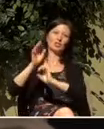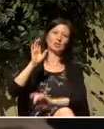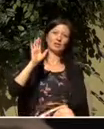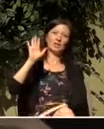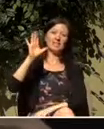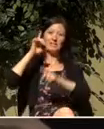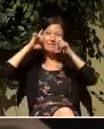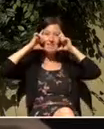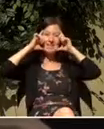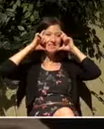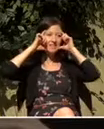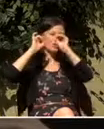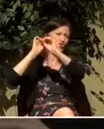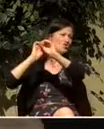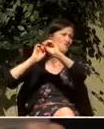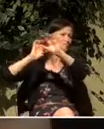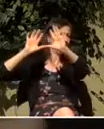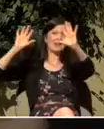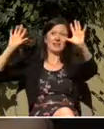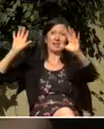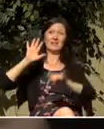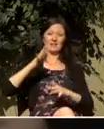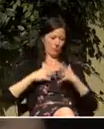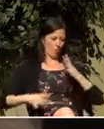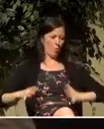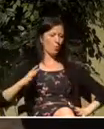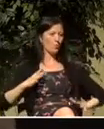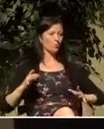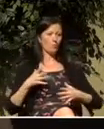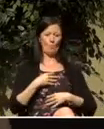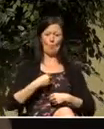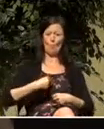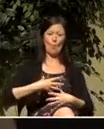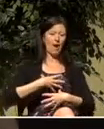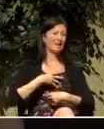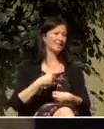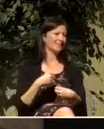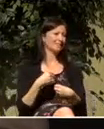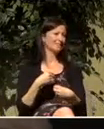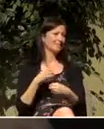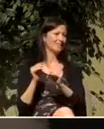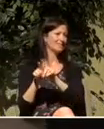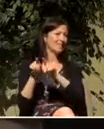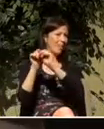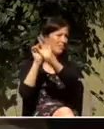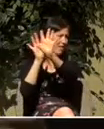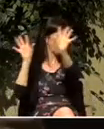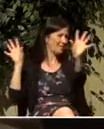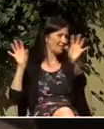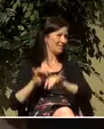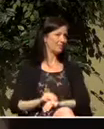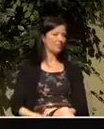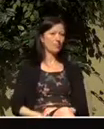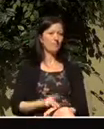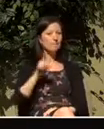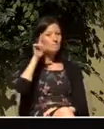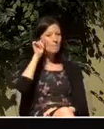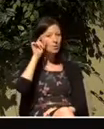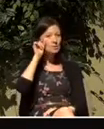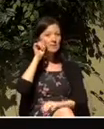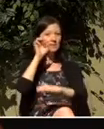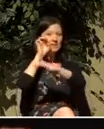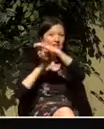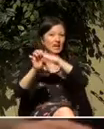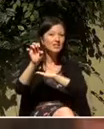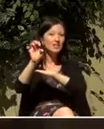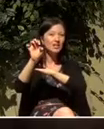like the sun, and his clothes were as white as the light. Not only that, Moses and Elijah came down